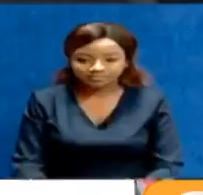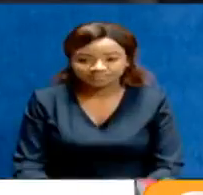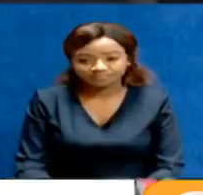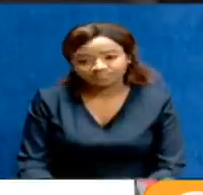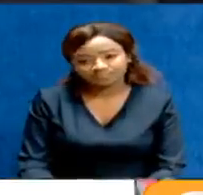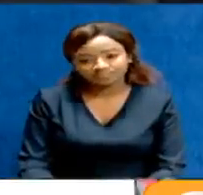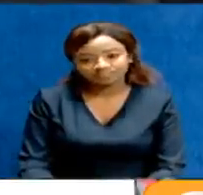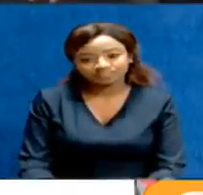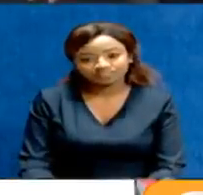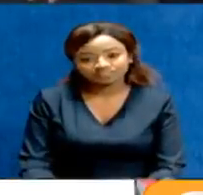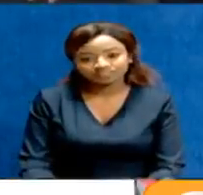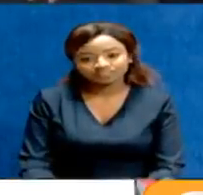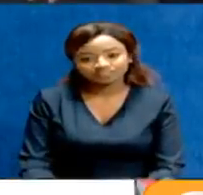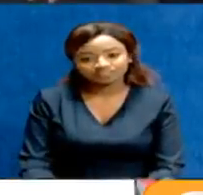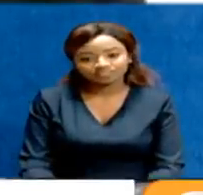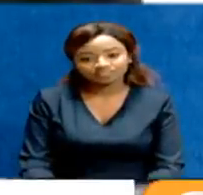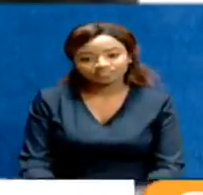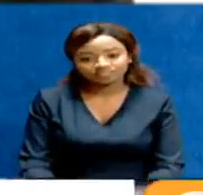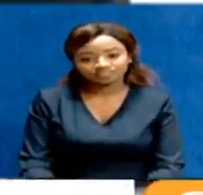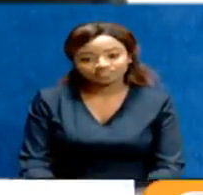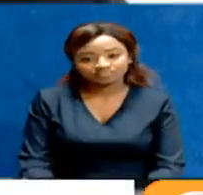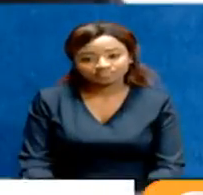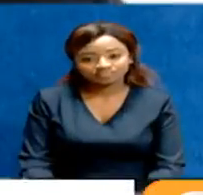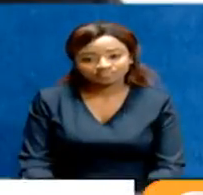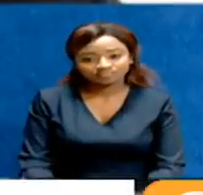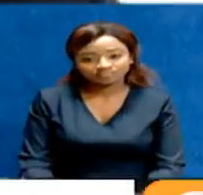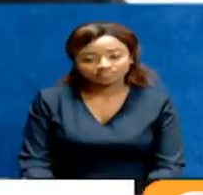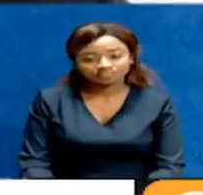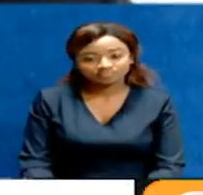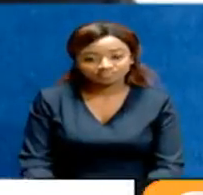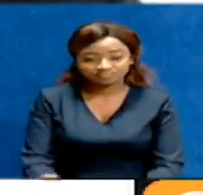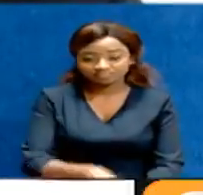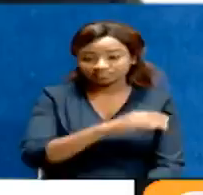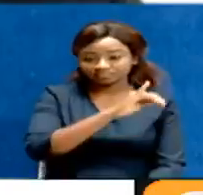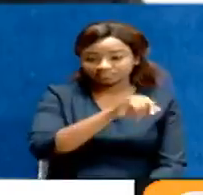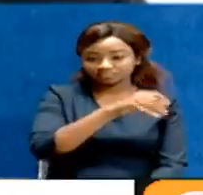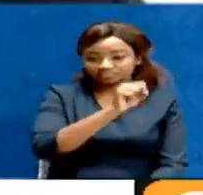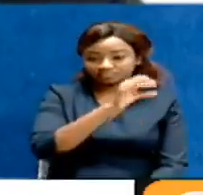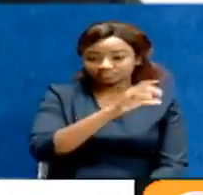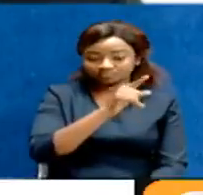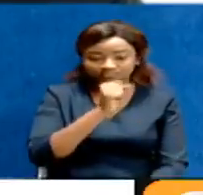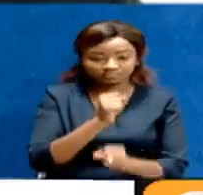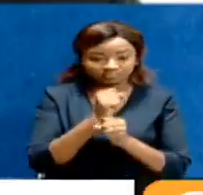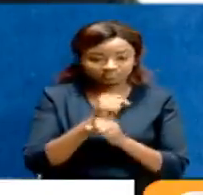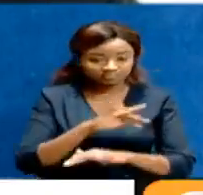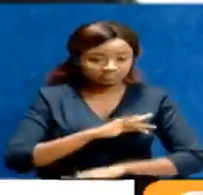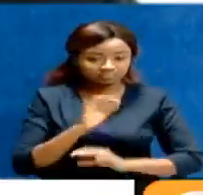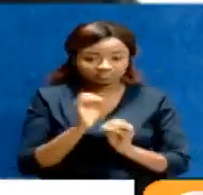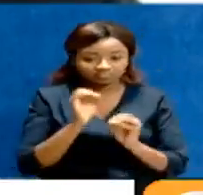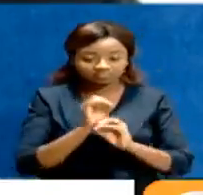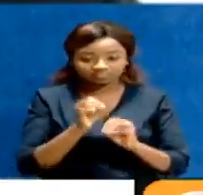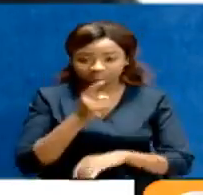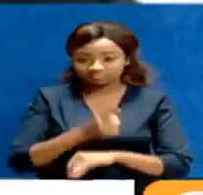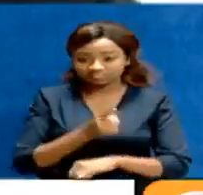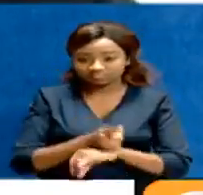issue, unlike for us judges, they have said, in fact, the Judicial Service Commission is not doing enough to